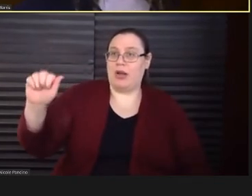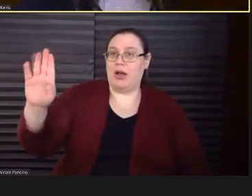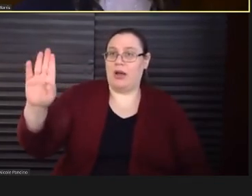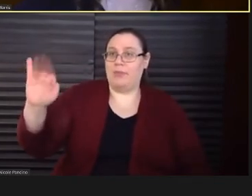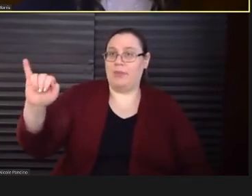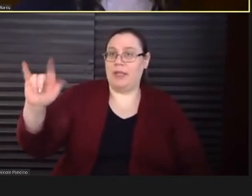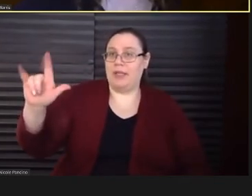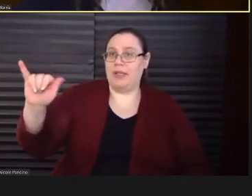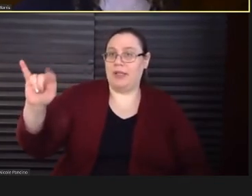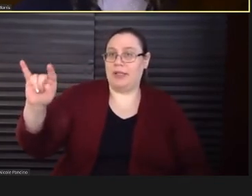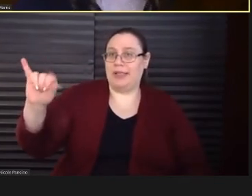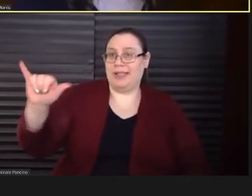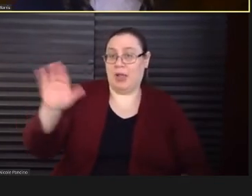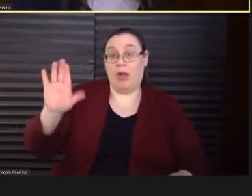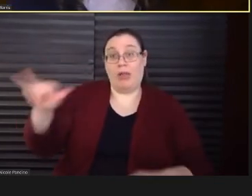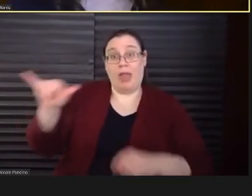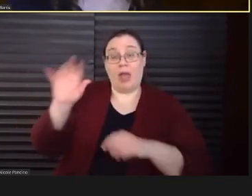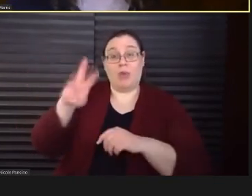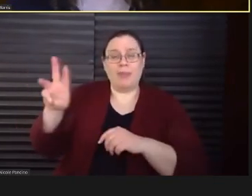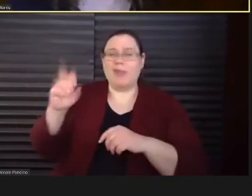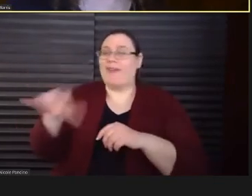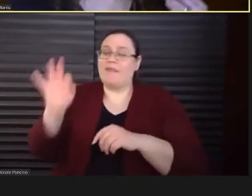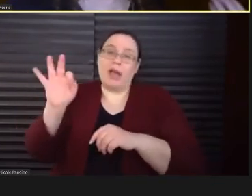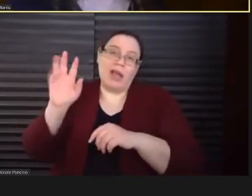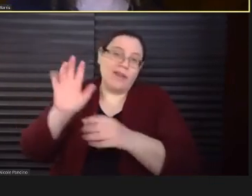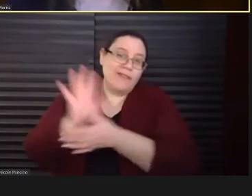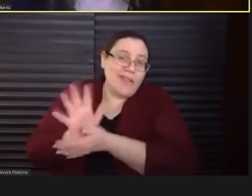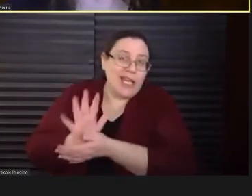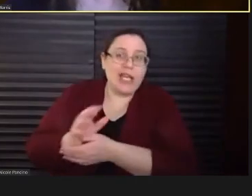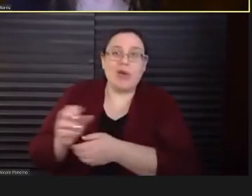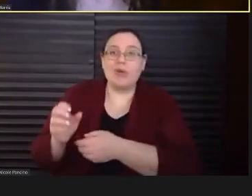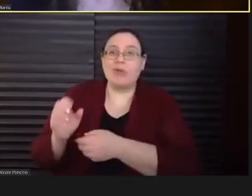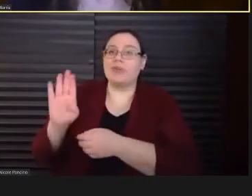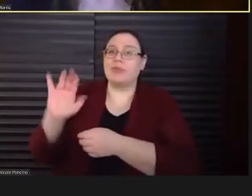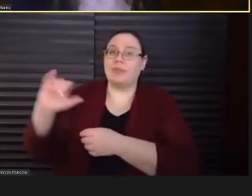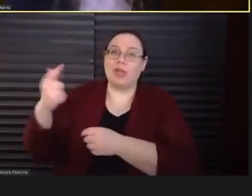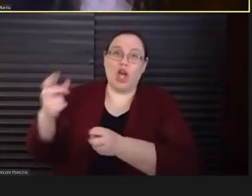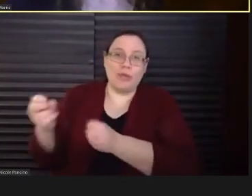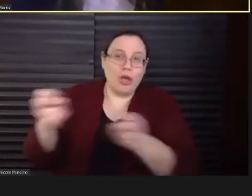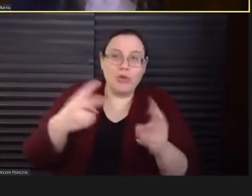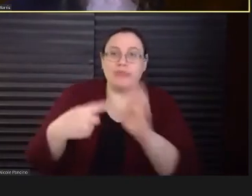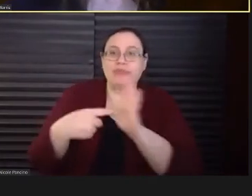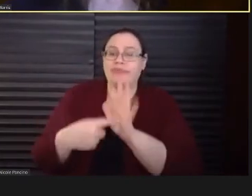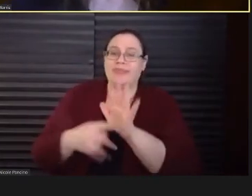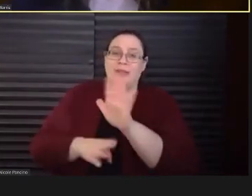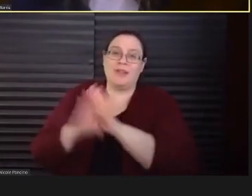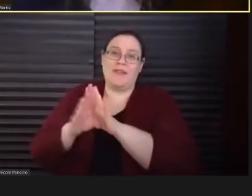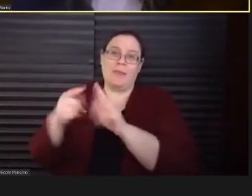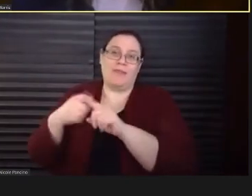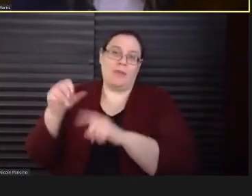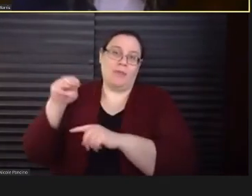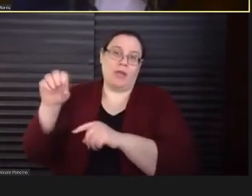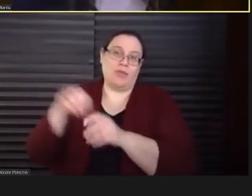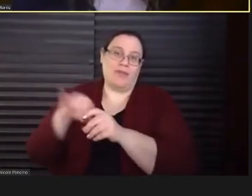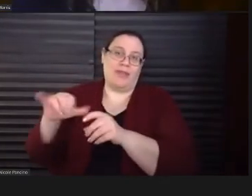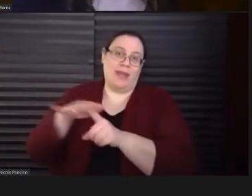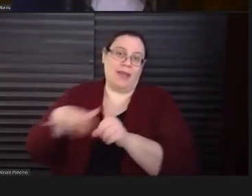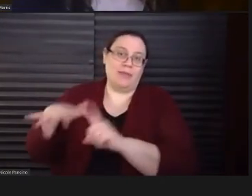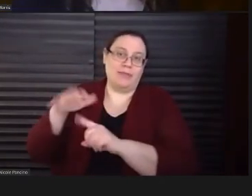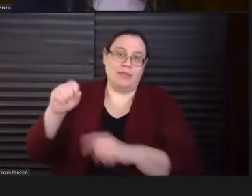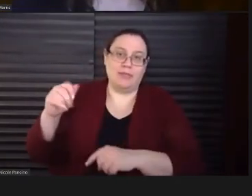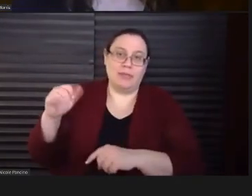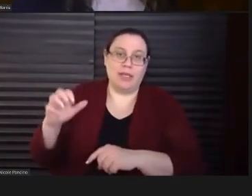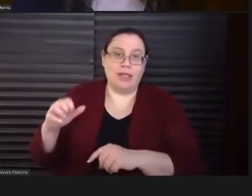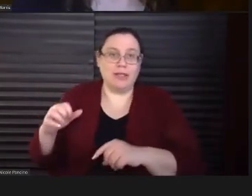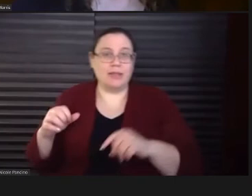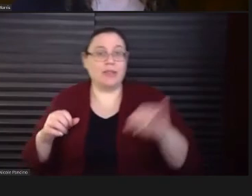that site are videos and blog posts showcasing some of the developments from Microsoft in this space. Great. And